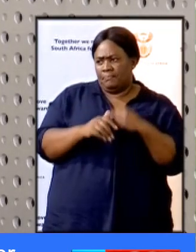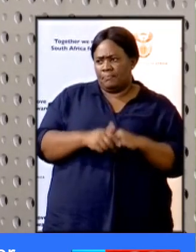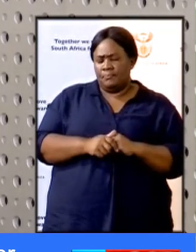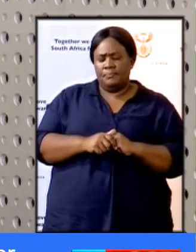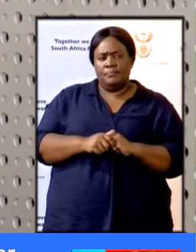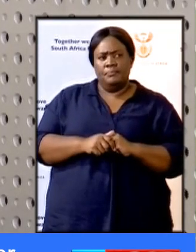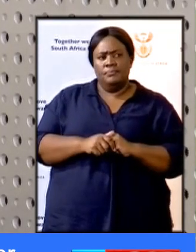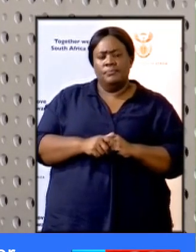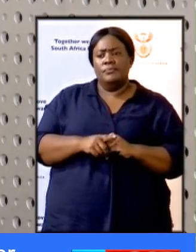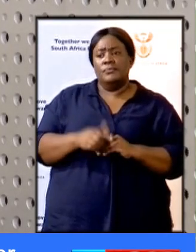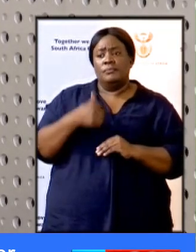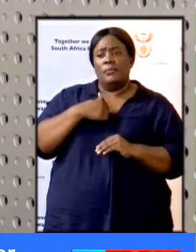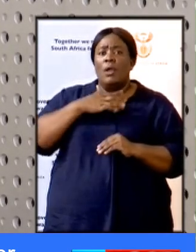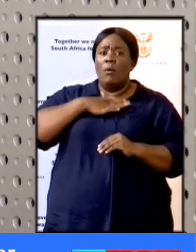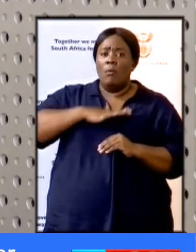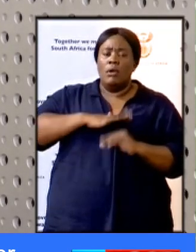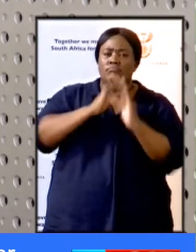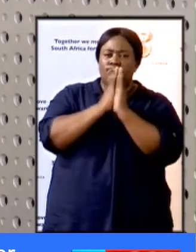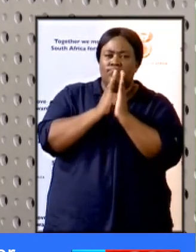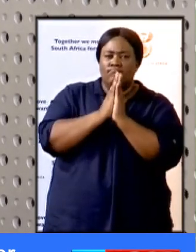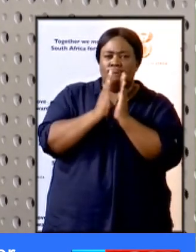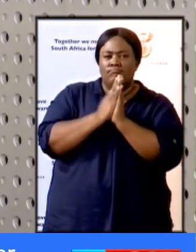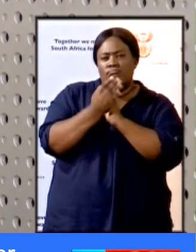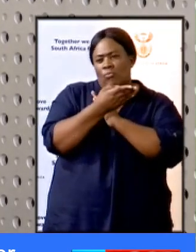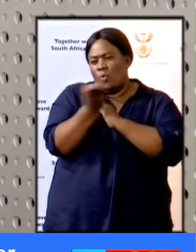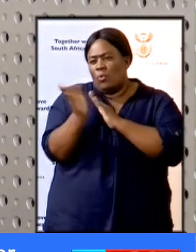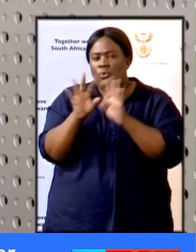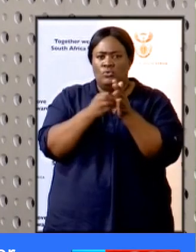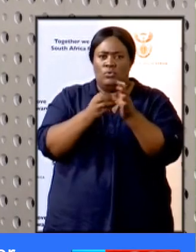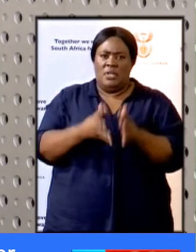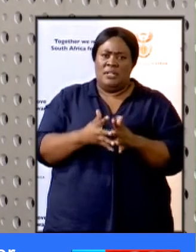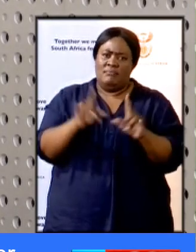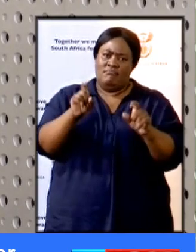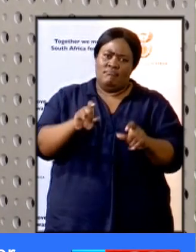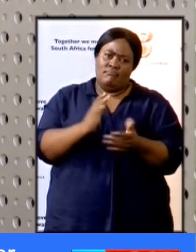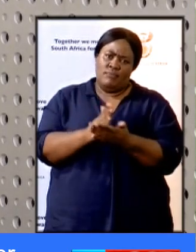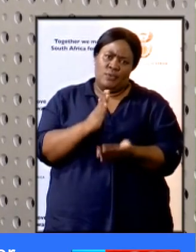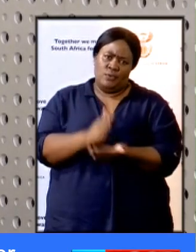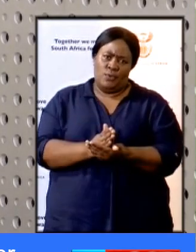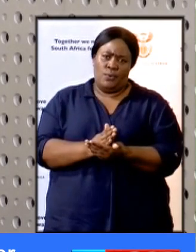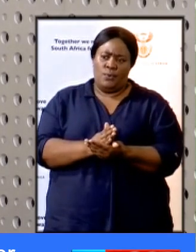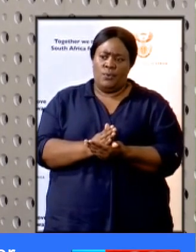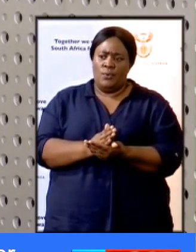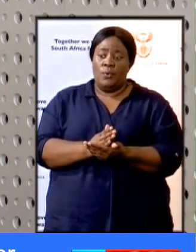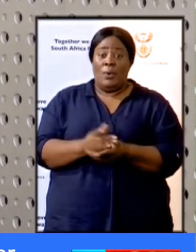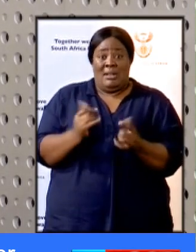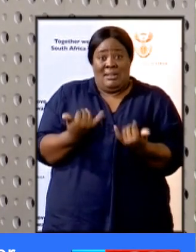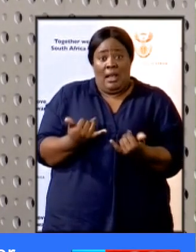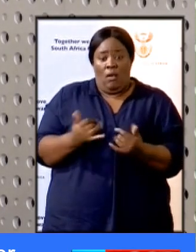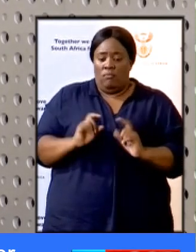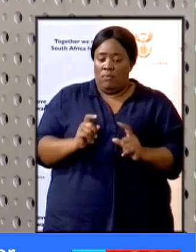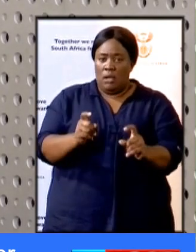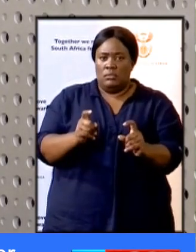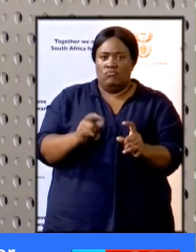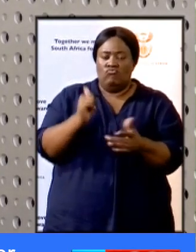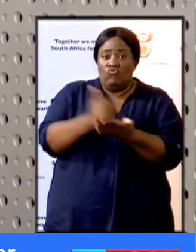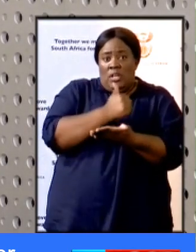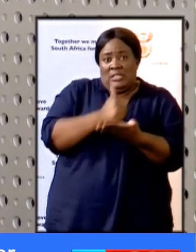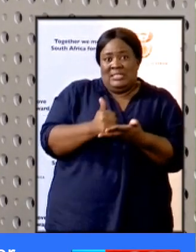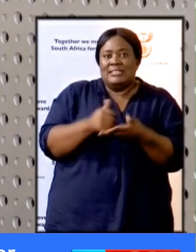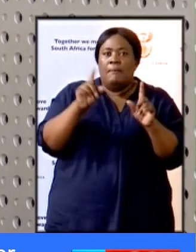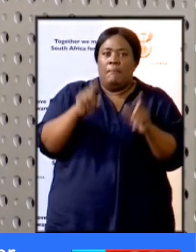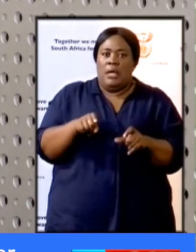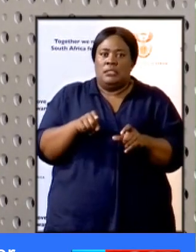I would like to appeal to all students to ensure that they urgently register their